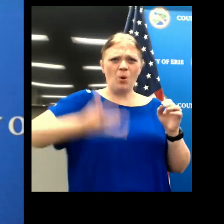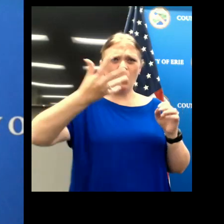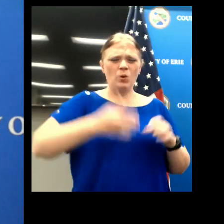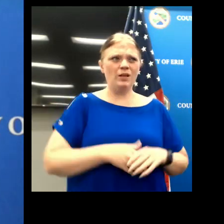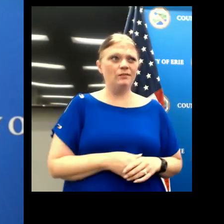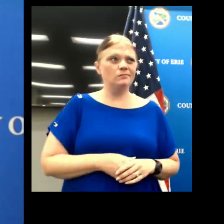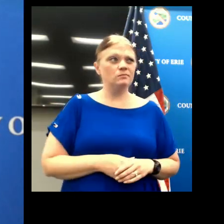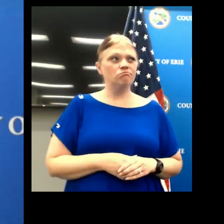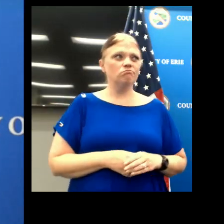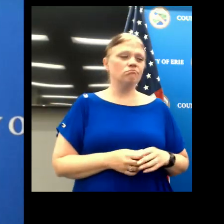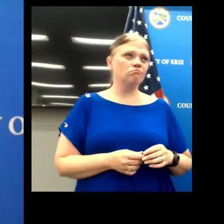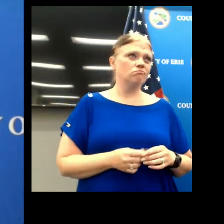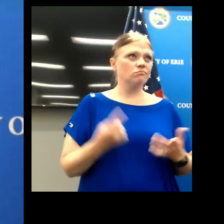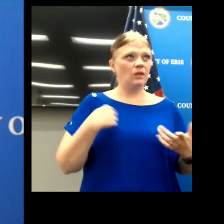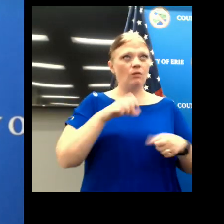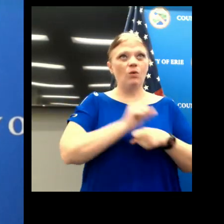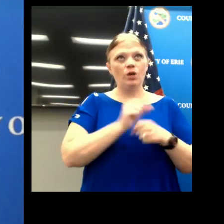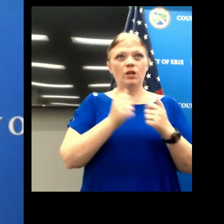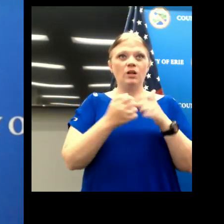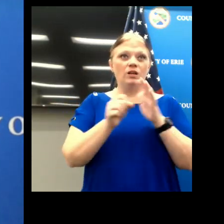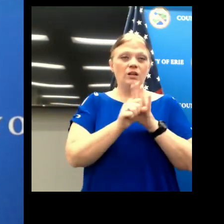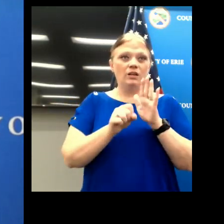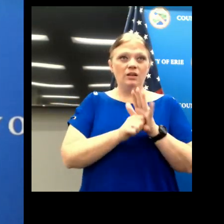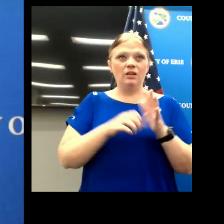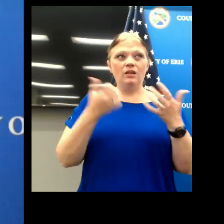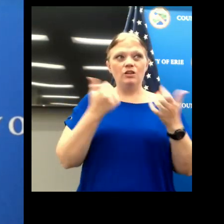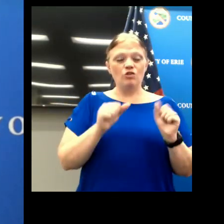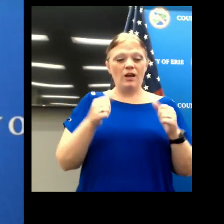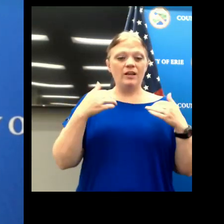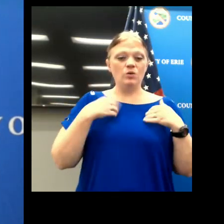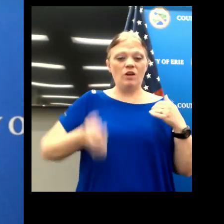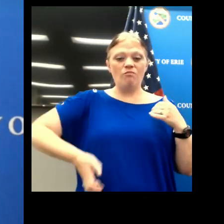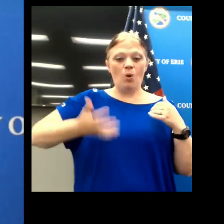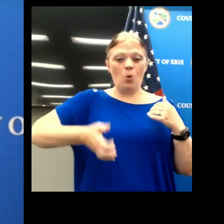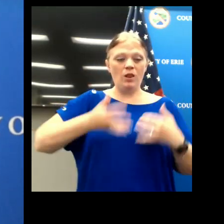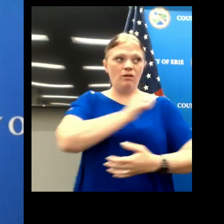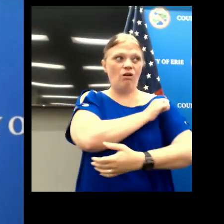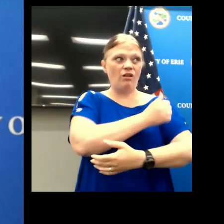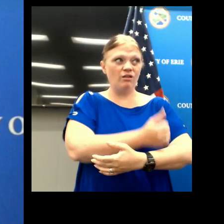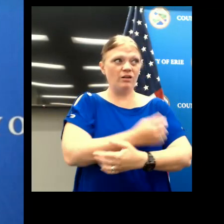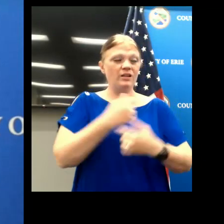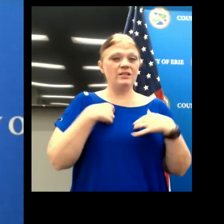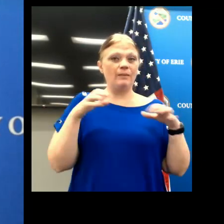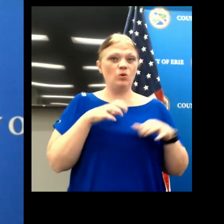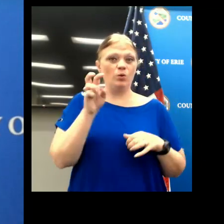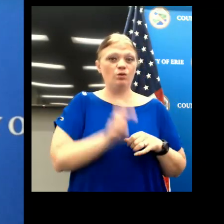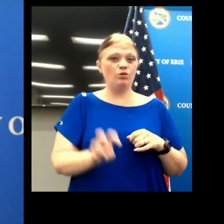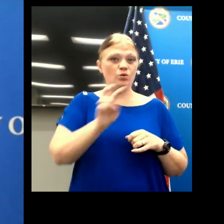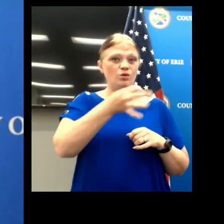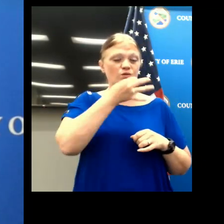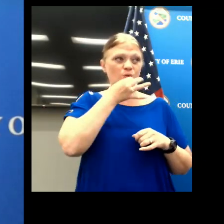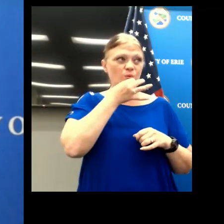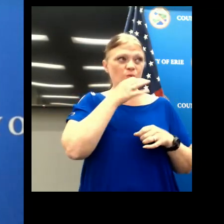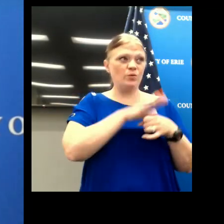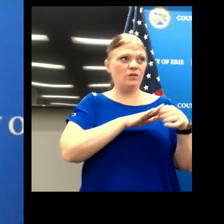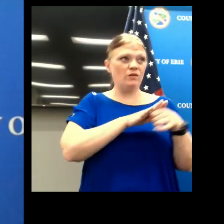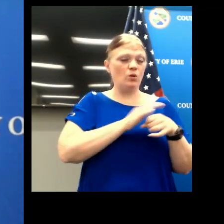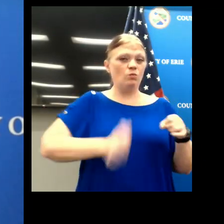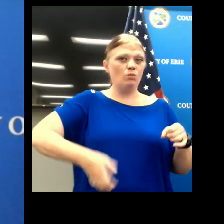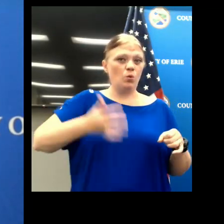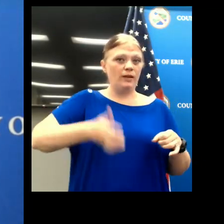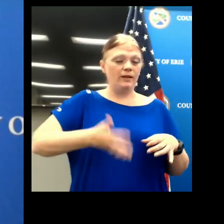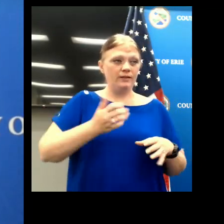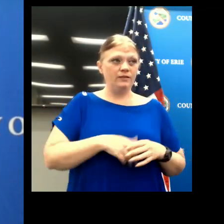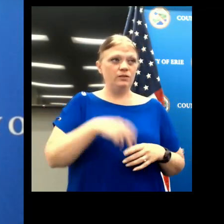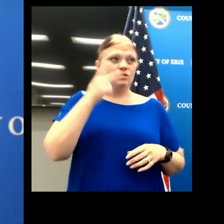I'm working right now with the state on trying to get bowling lanes authorized. Actually, I'm doing a tour soon of a local bowling center